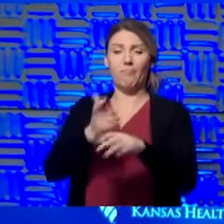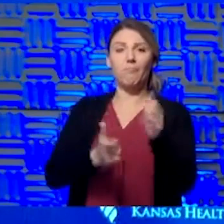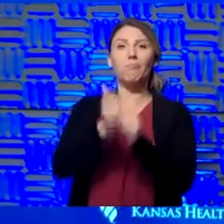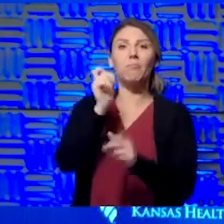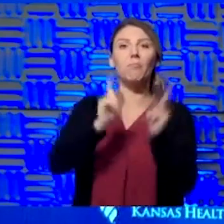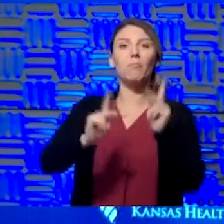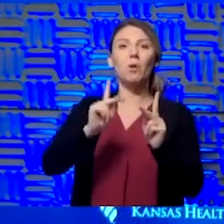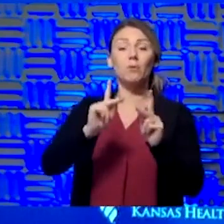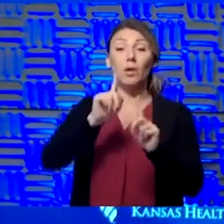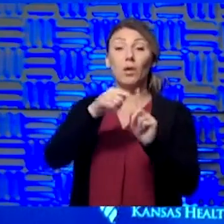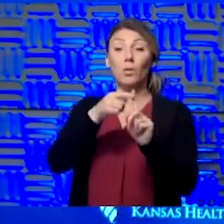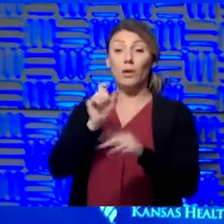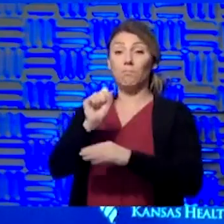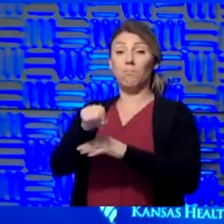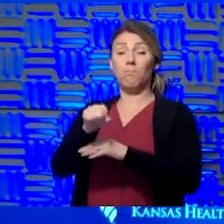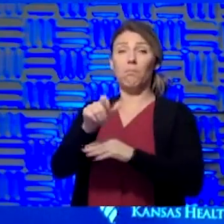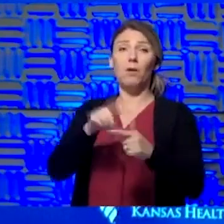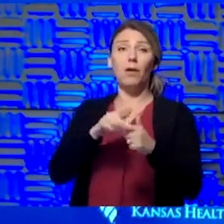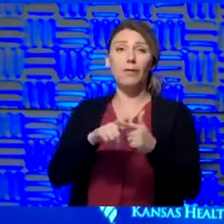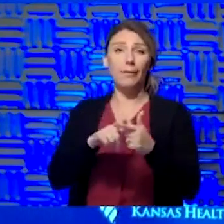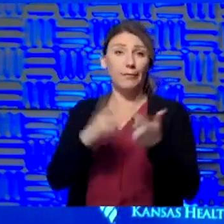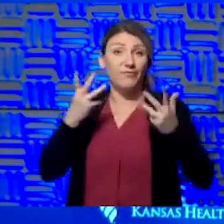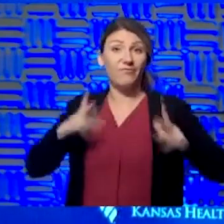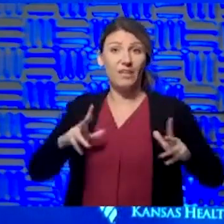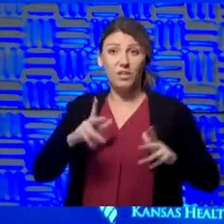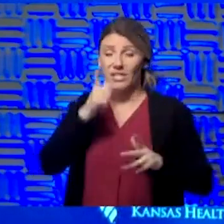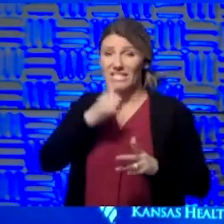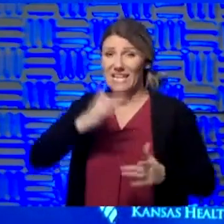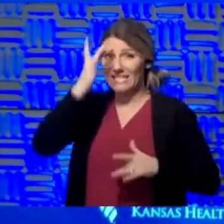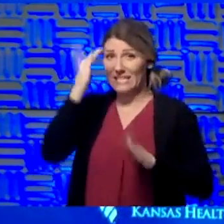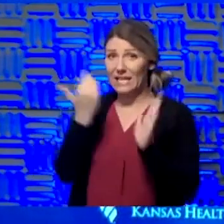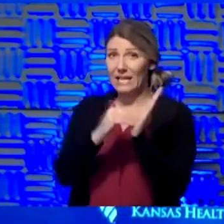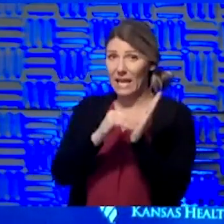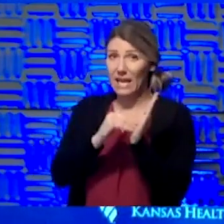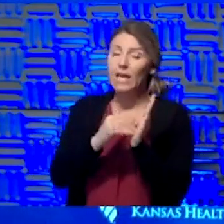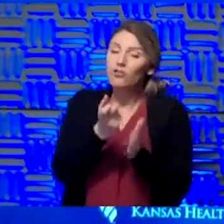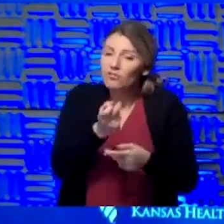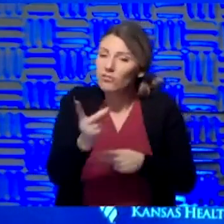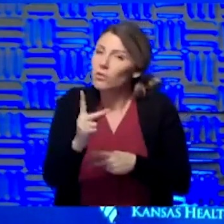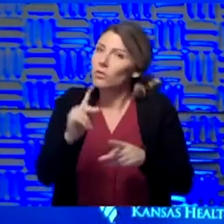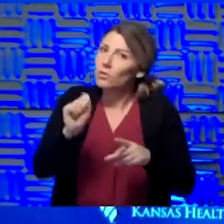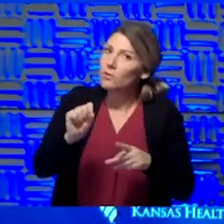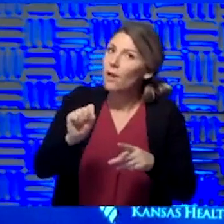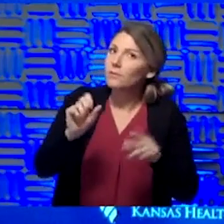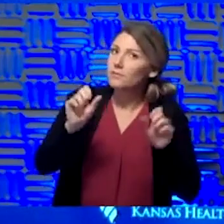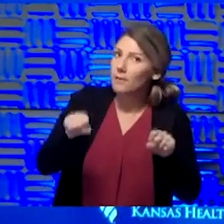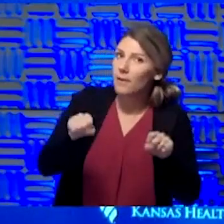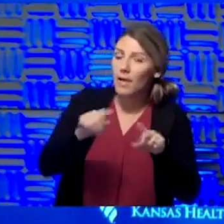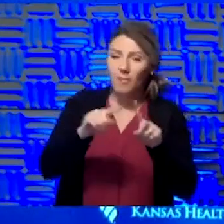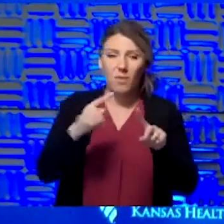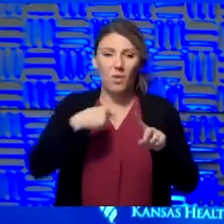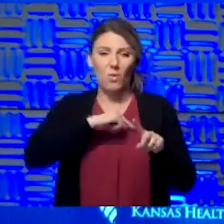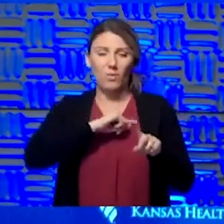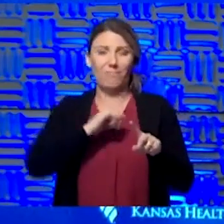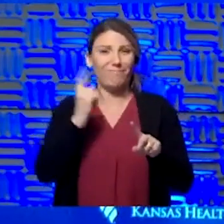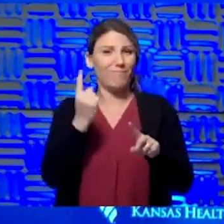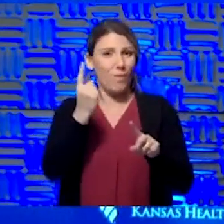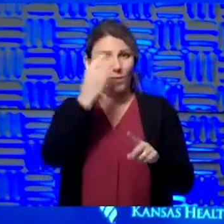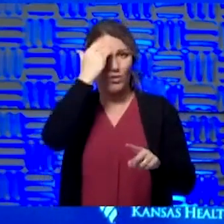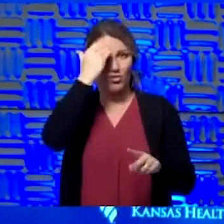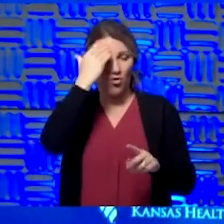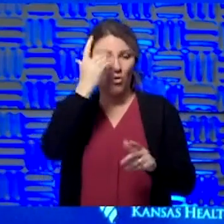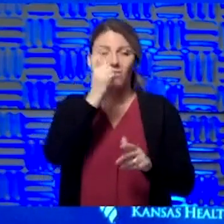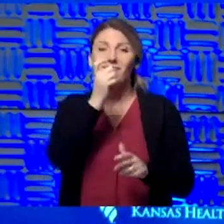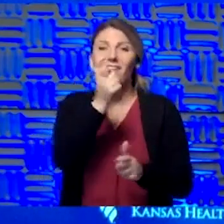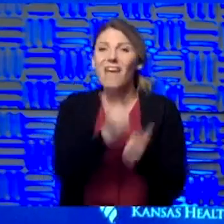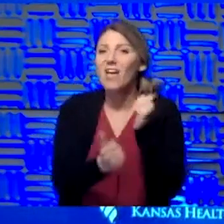they're over this, are over it, and they don't get sick again. So there are a few that do, and that makes you. But we always know that that's true. That not everybody gets the right kind of